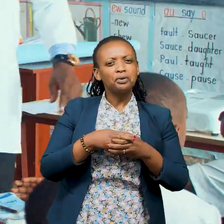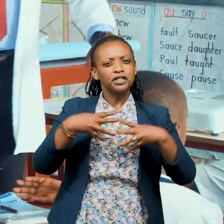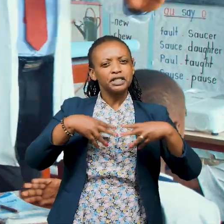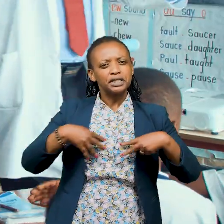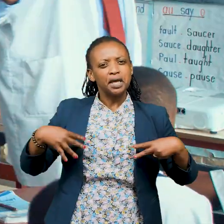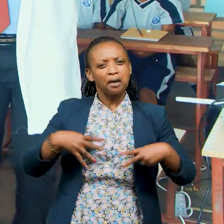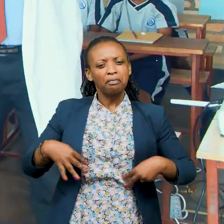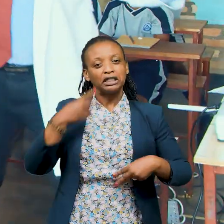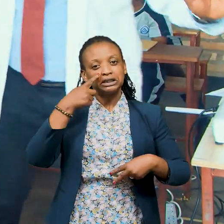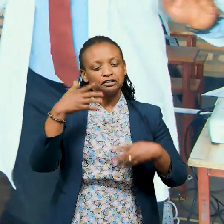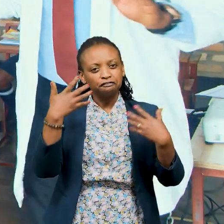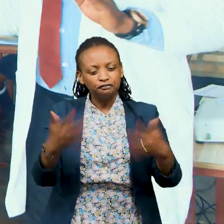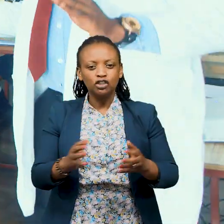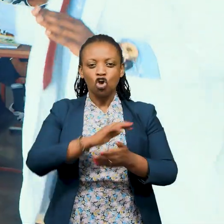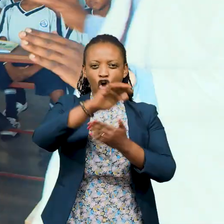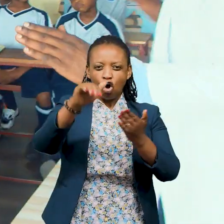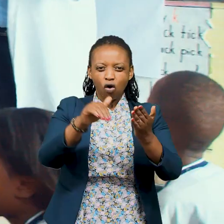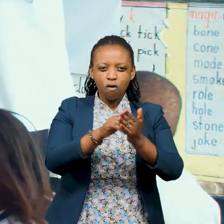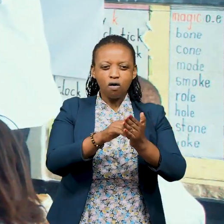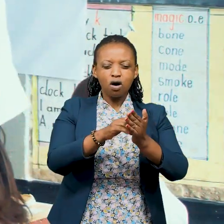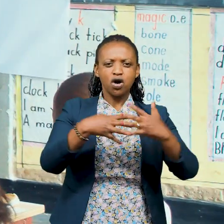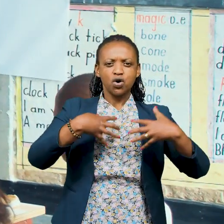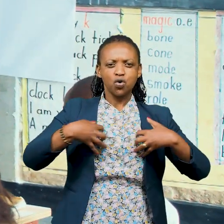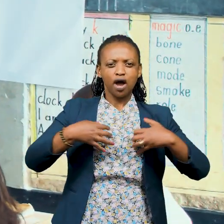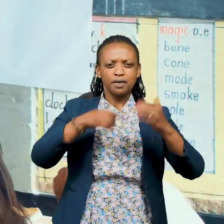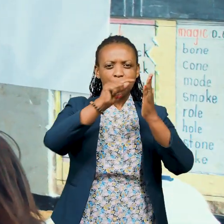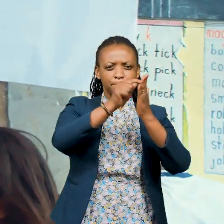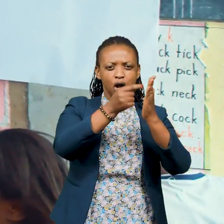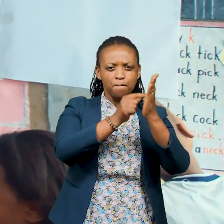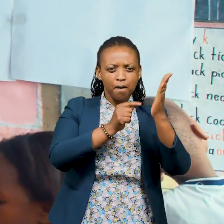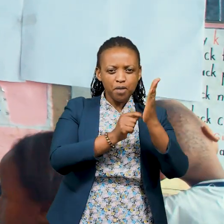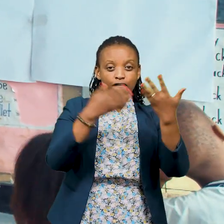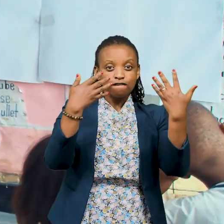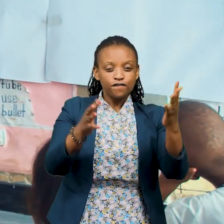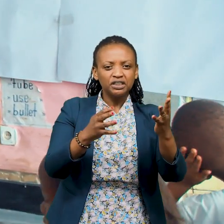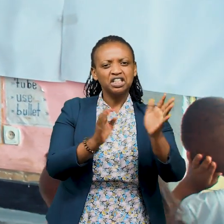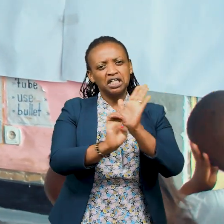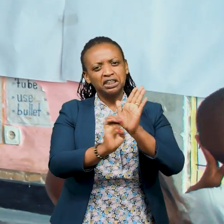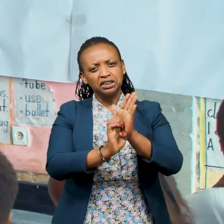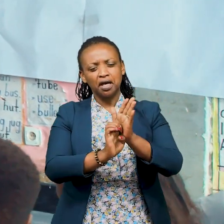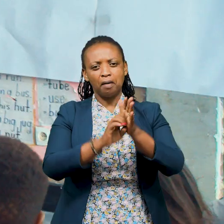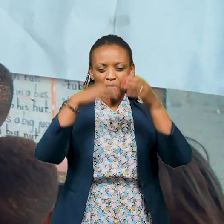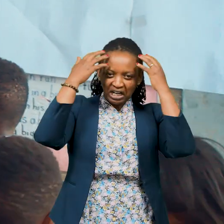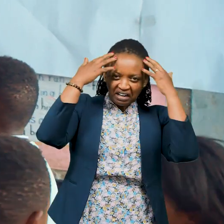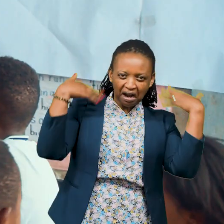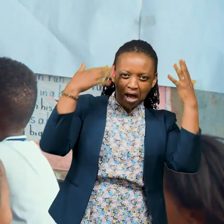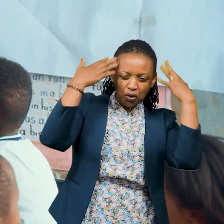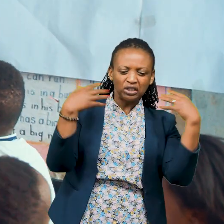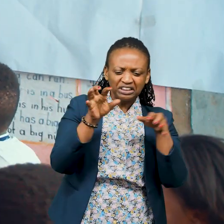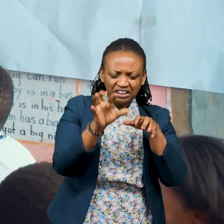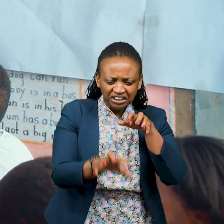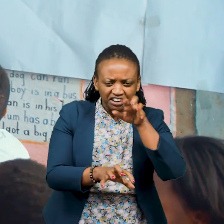Beautiful. All those animals that you've mentioned, such as a lion, cheetah,